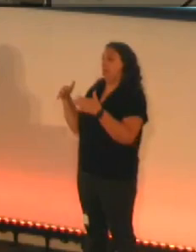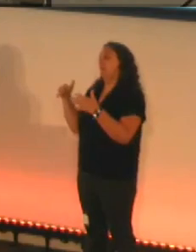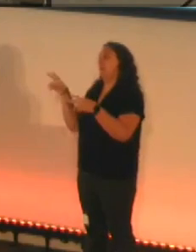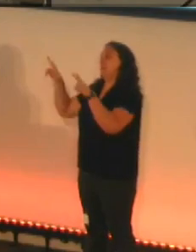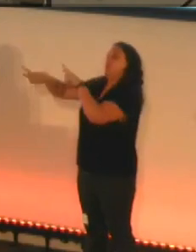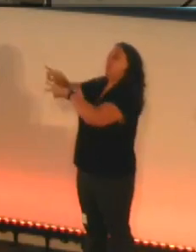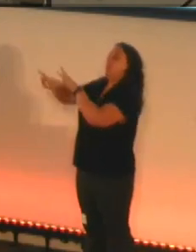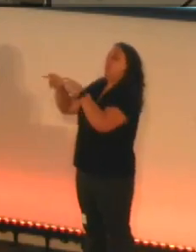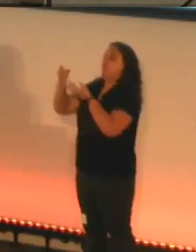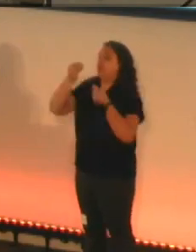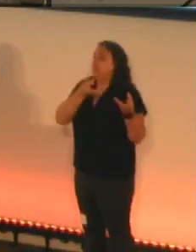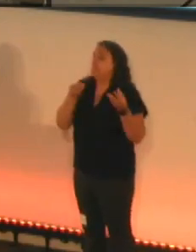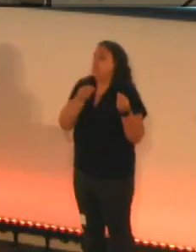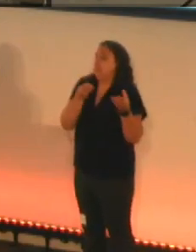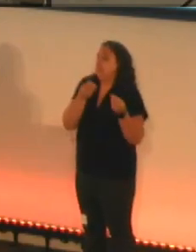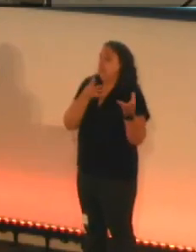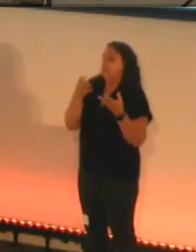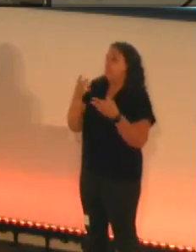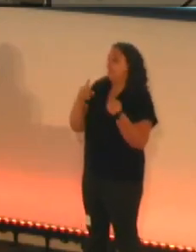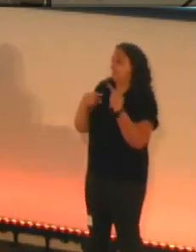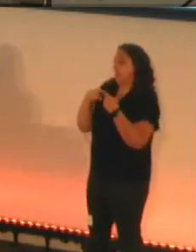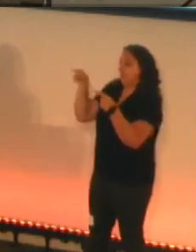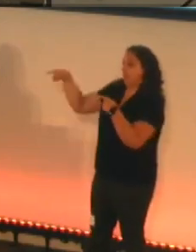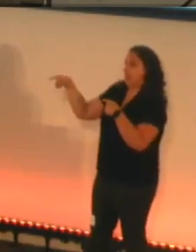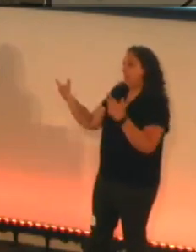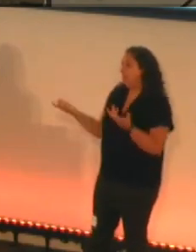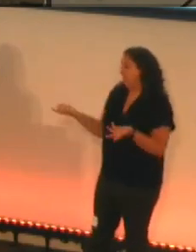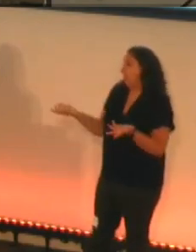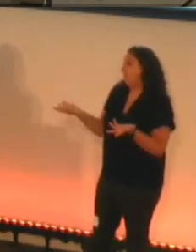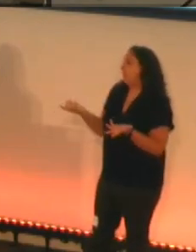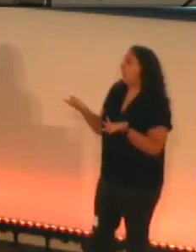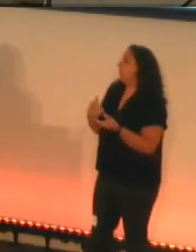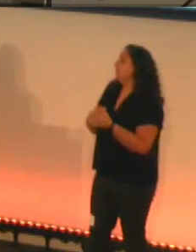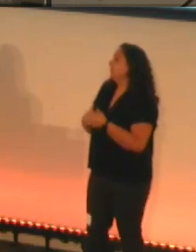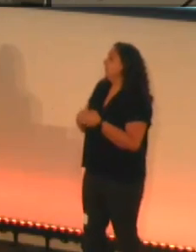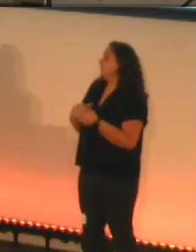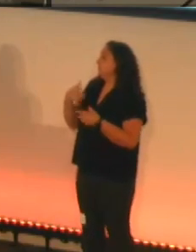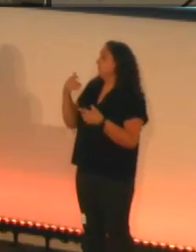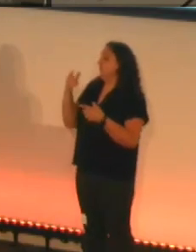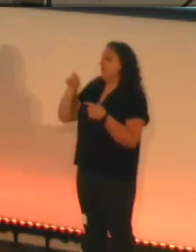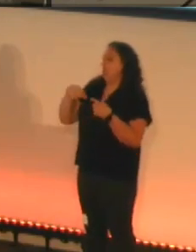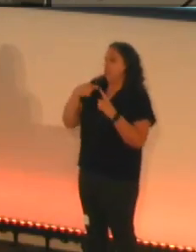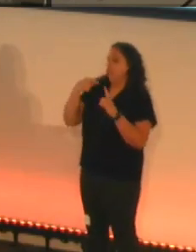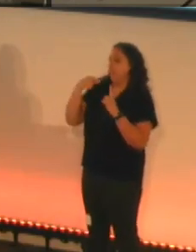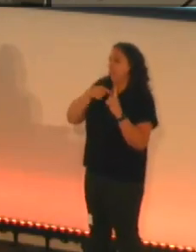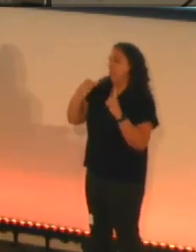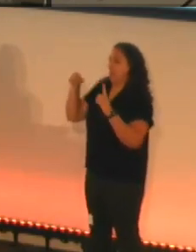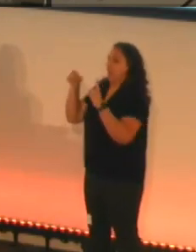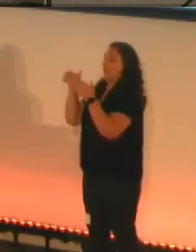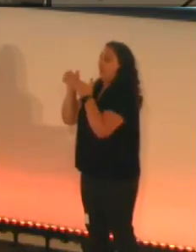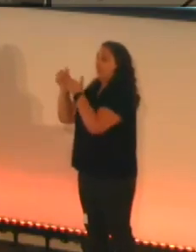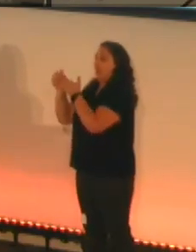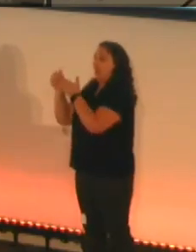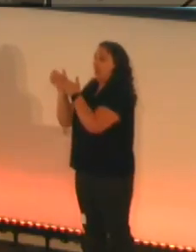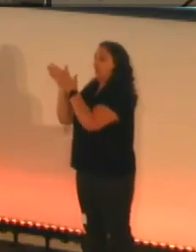them, giving information about them, etc. Only the actual guidee is aware of that. So there are ethical concerns there with like